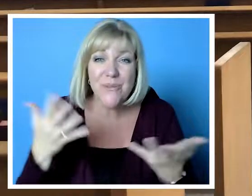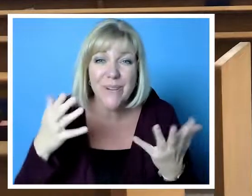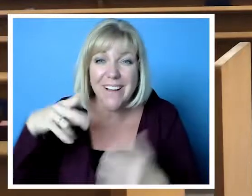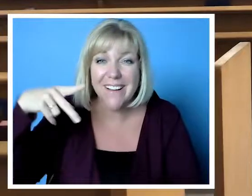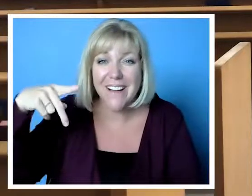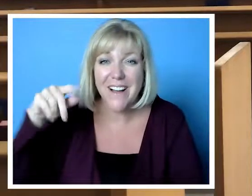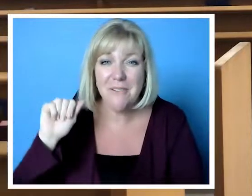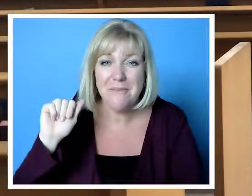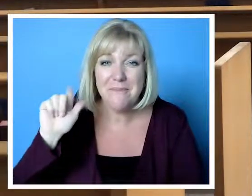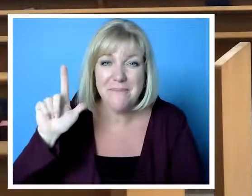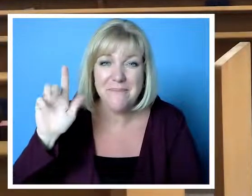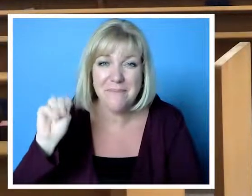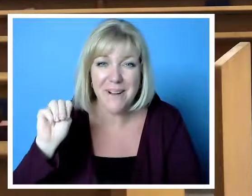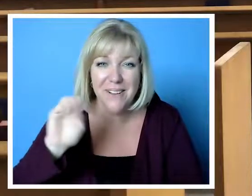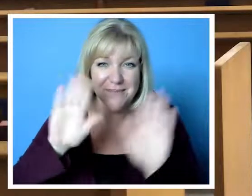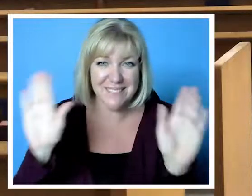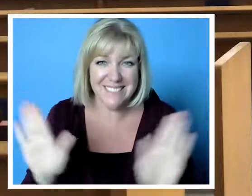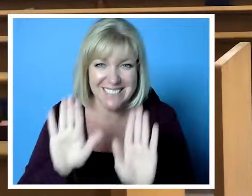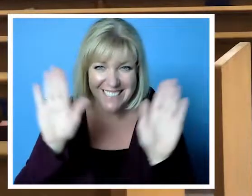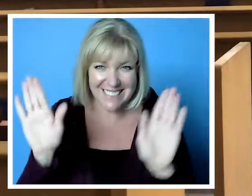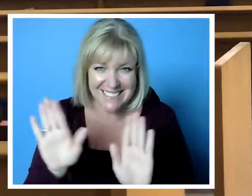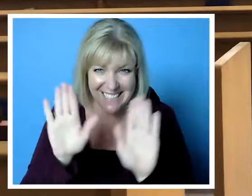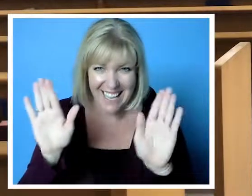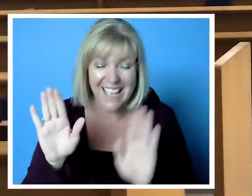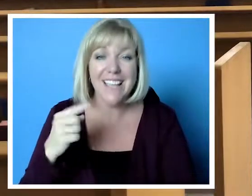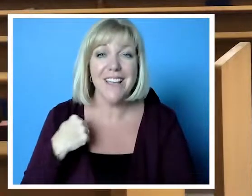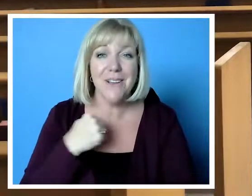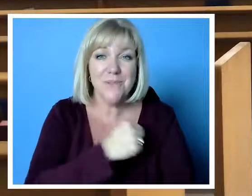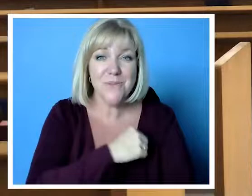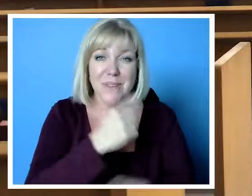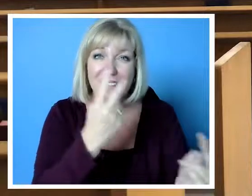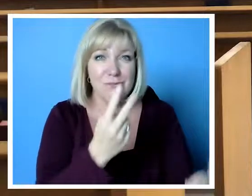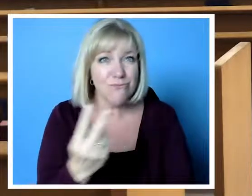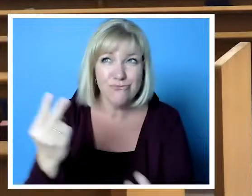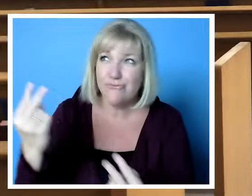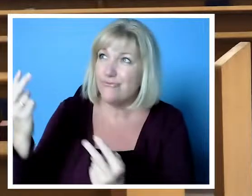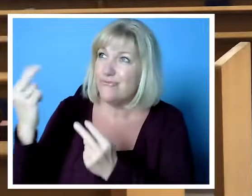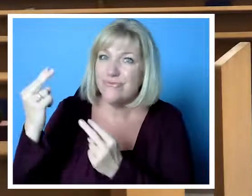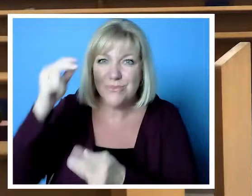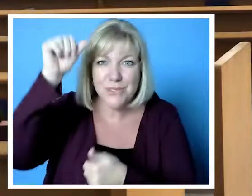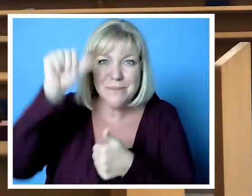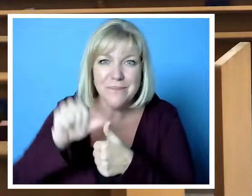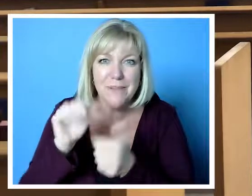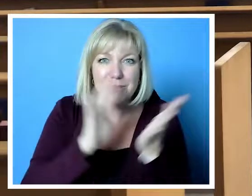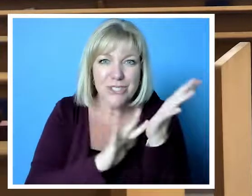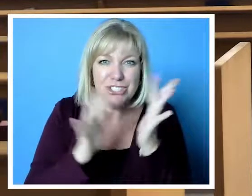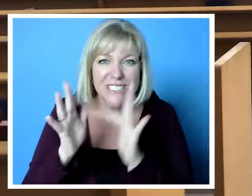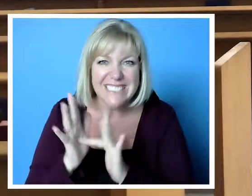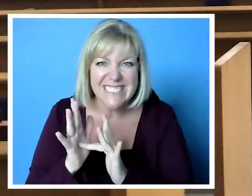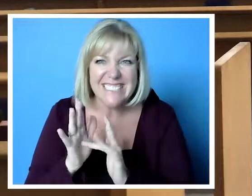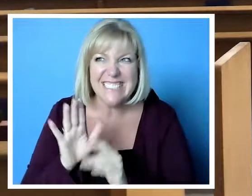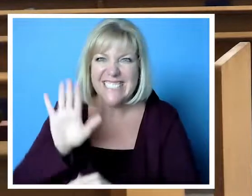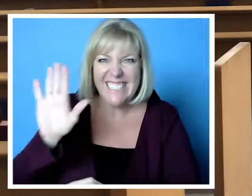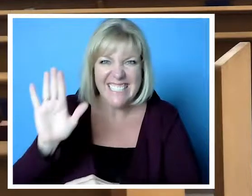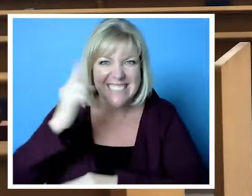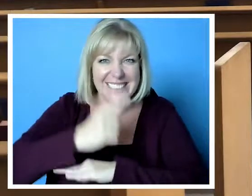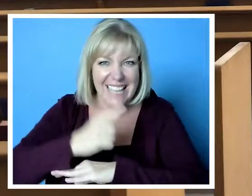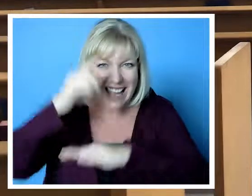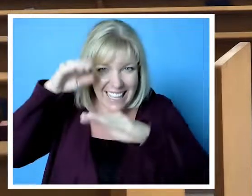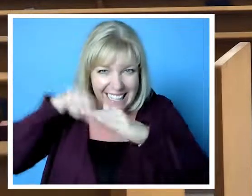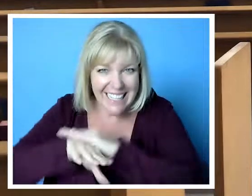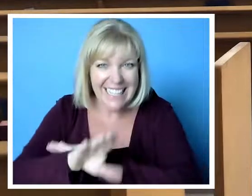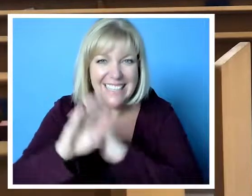Palm Sunday. This is the day where we remember Jesus's entry into the city of